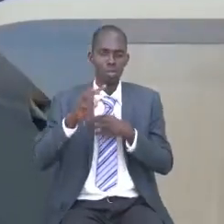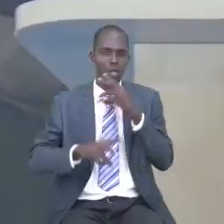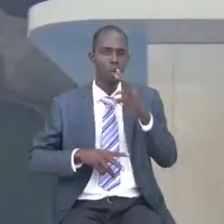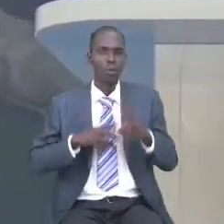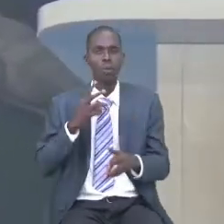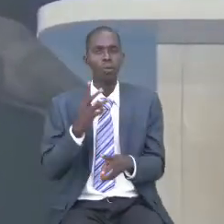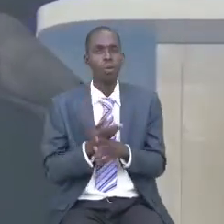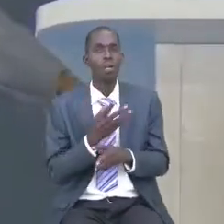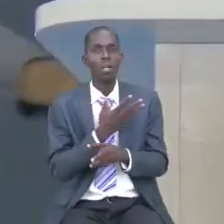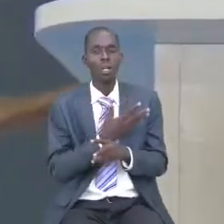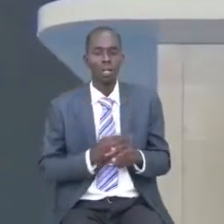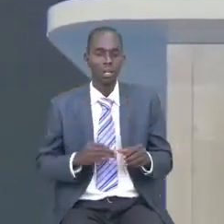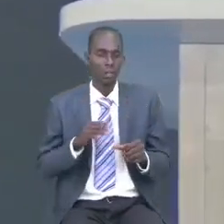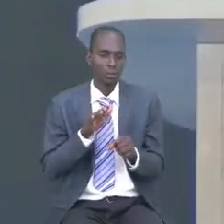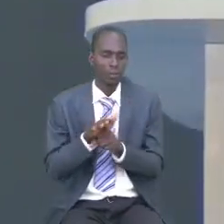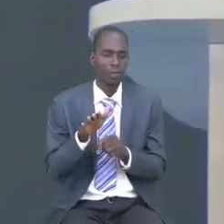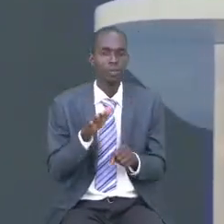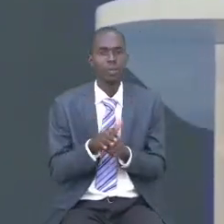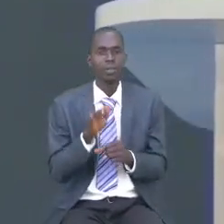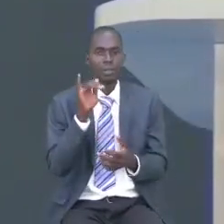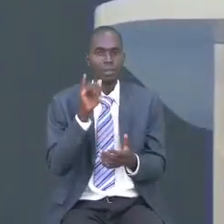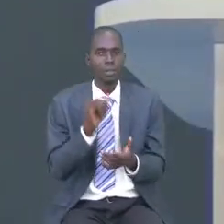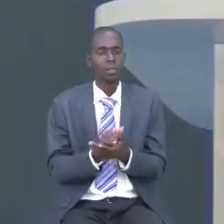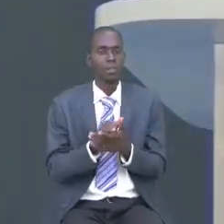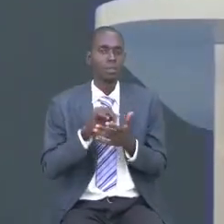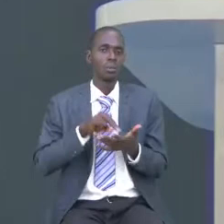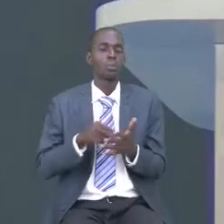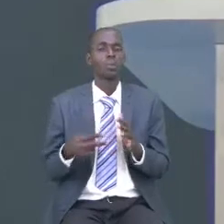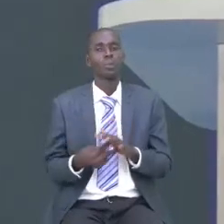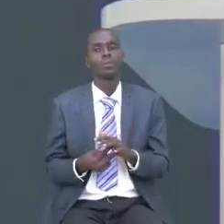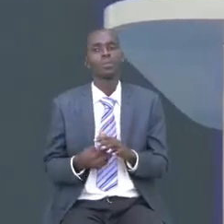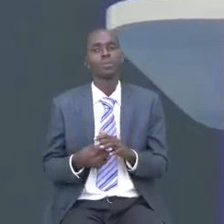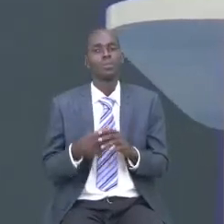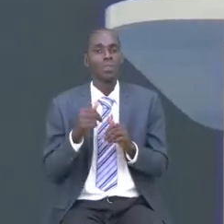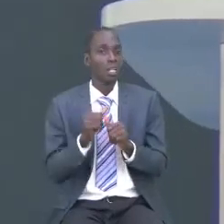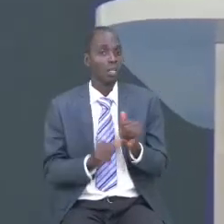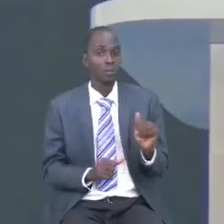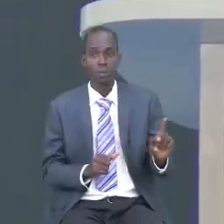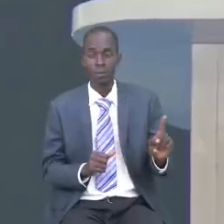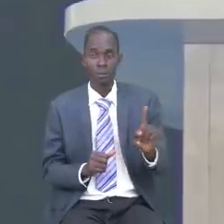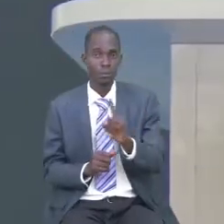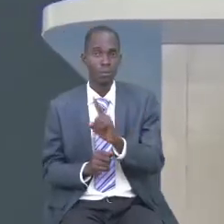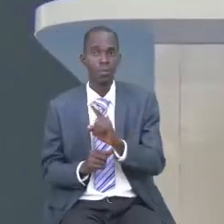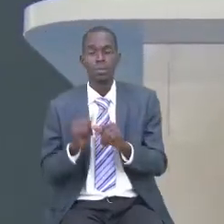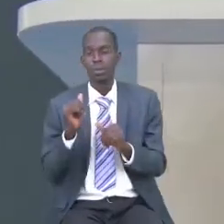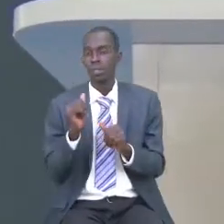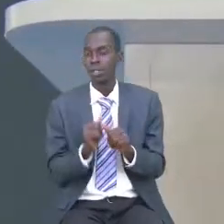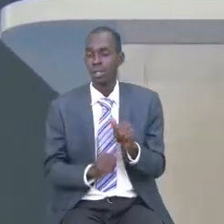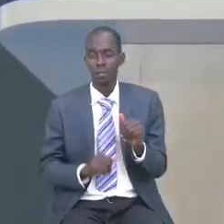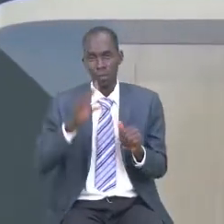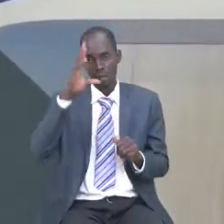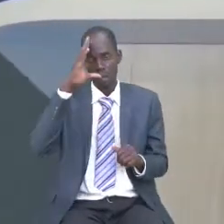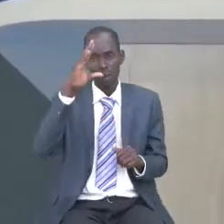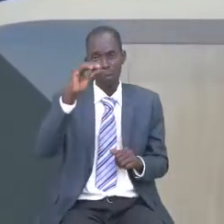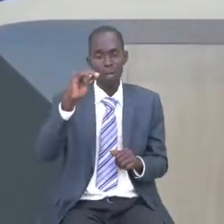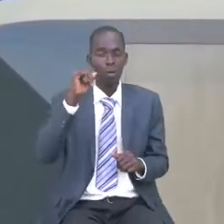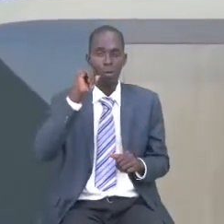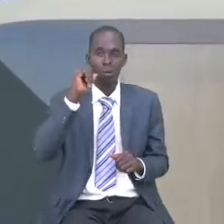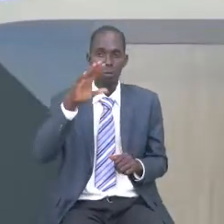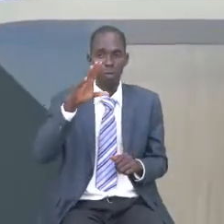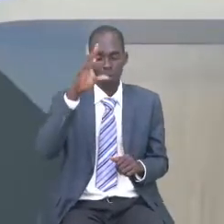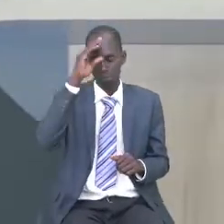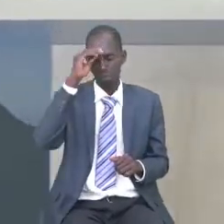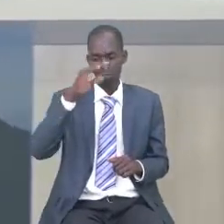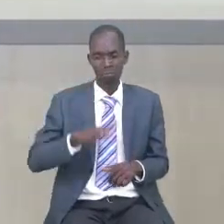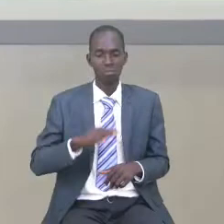he fulfilled that purpose. Every man, every woman, every boy,